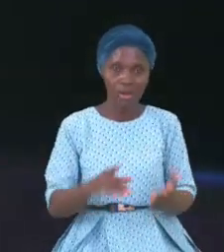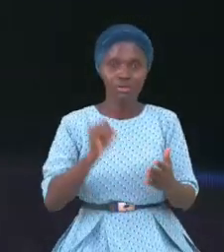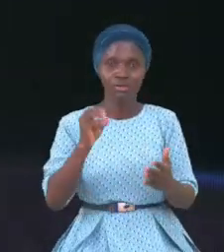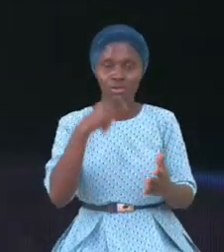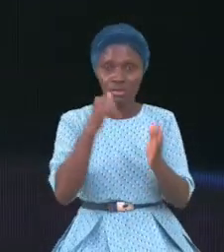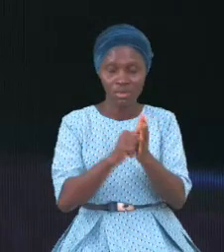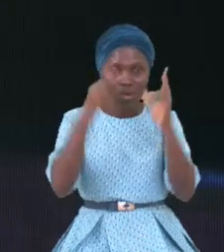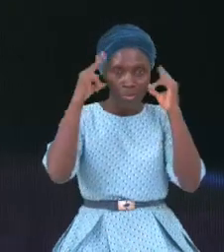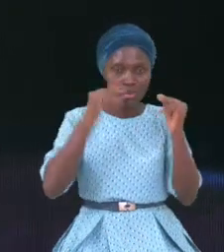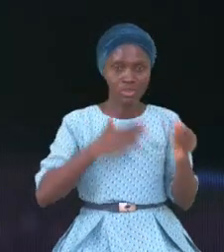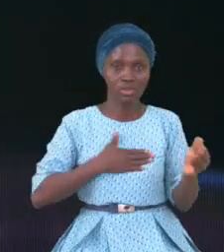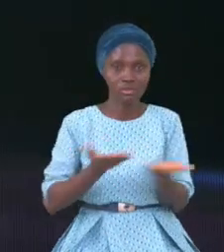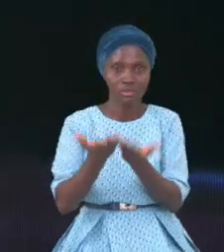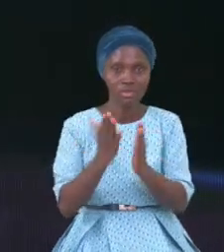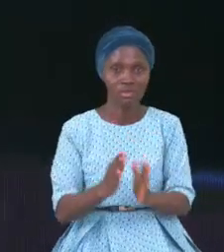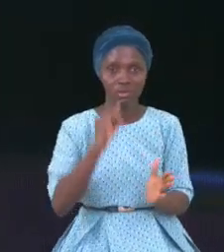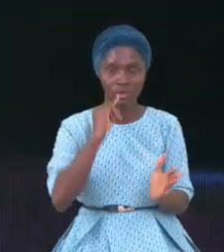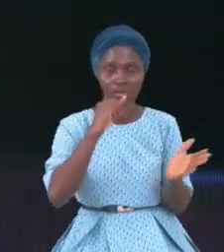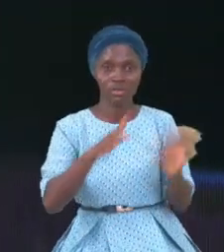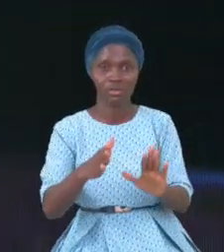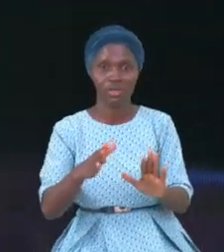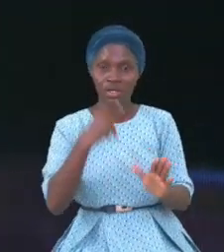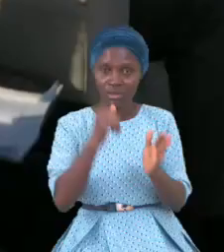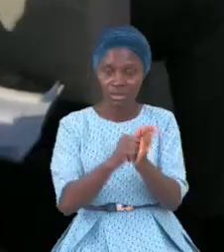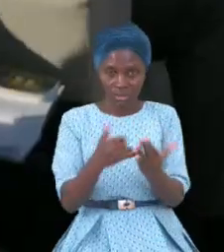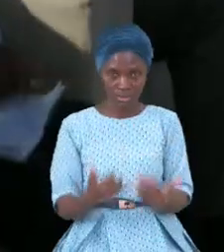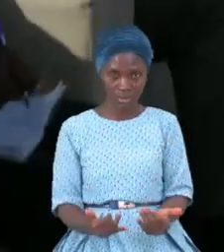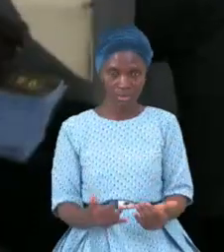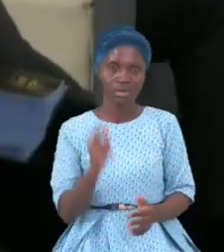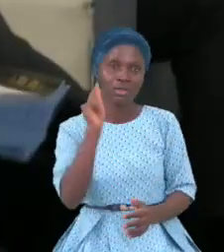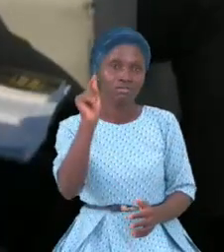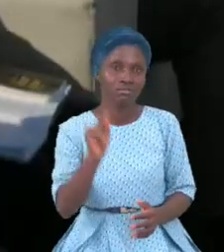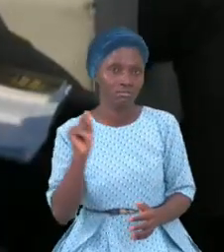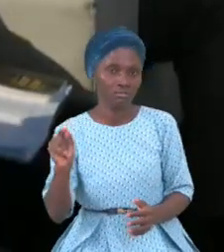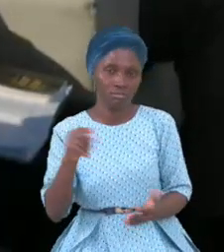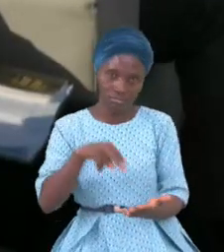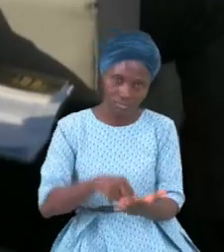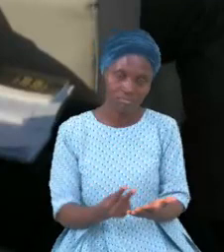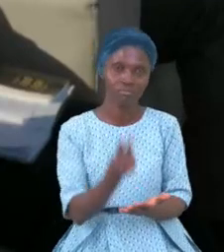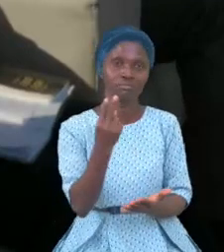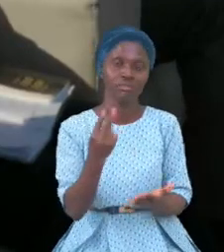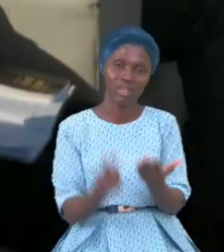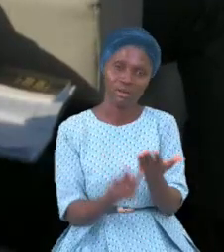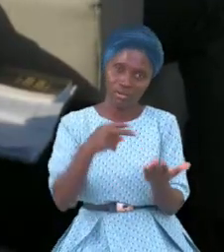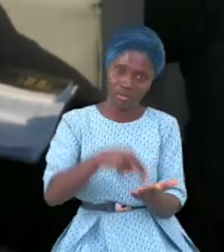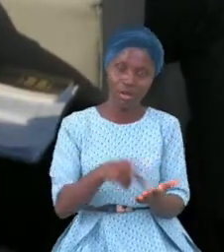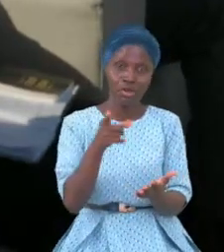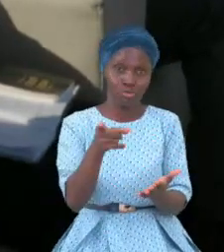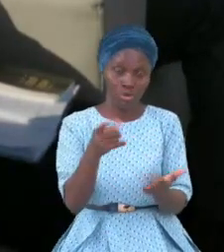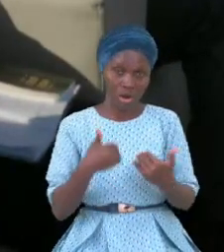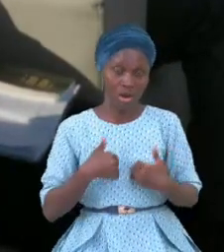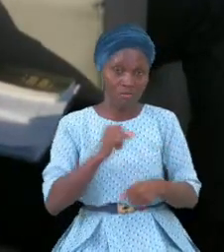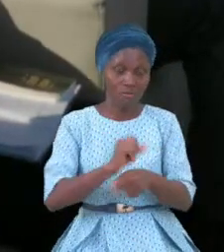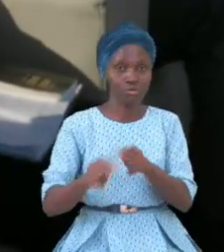said, now, therefore, arise. Now you have a work to do. Moses had passed the